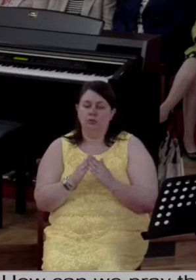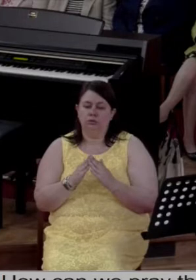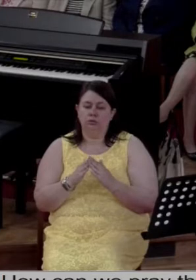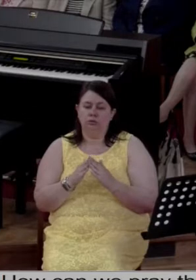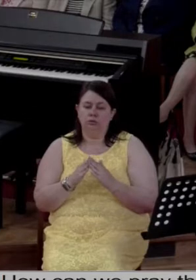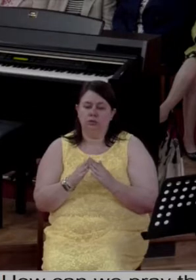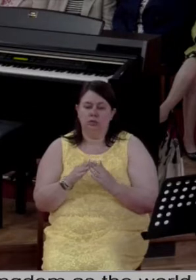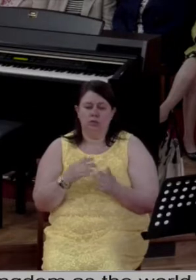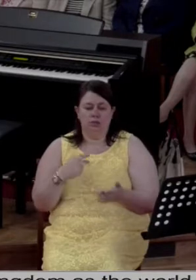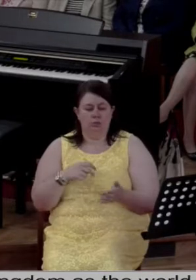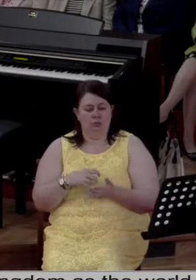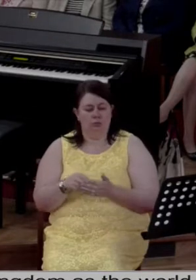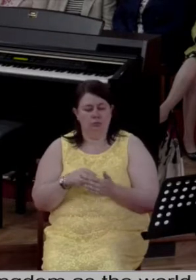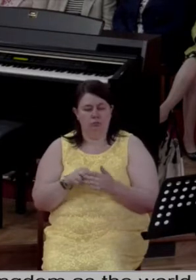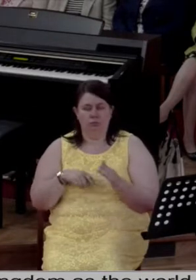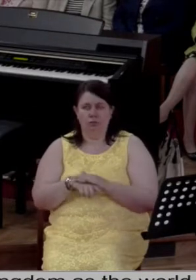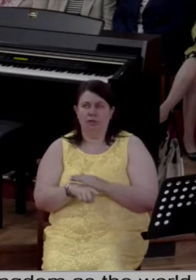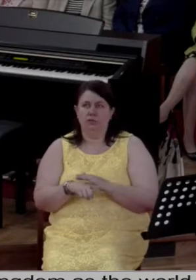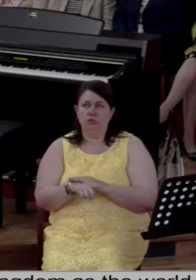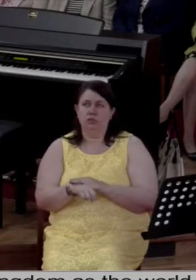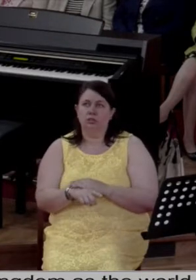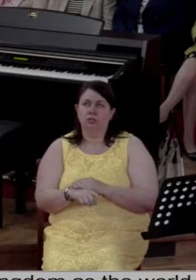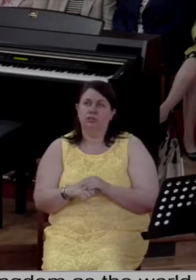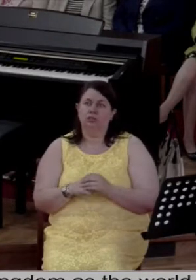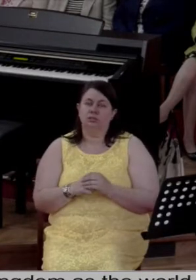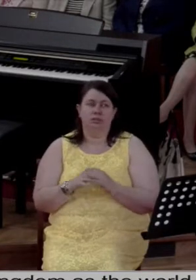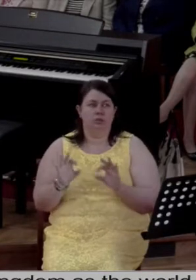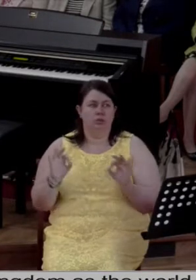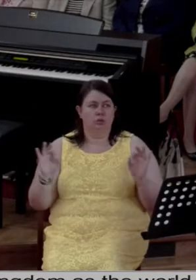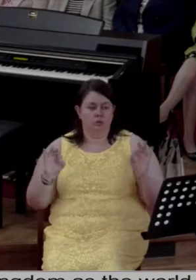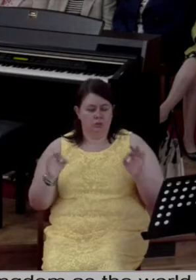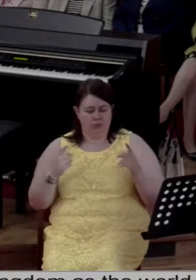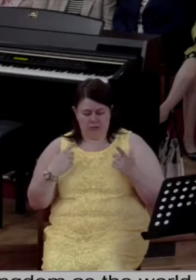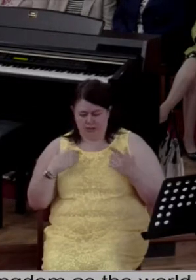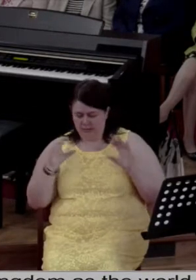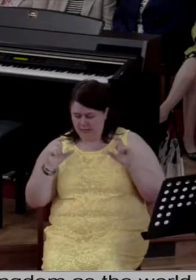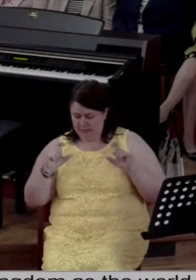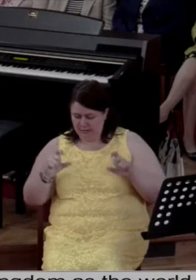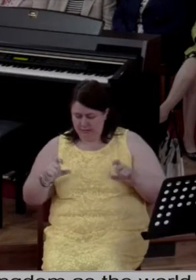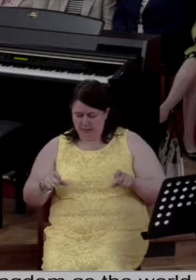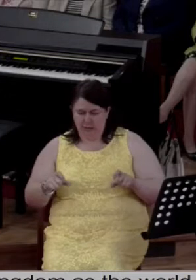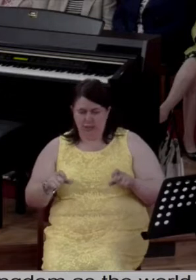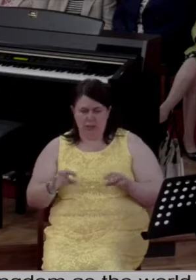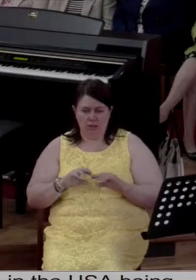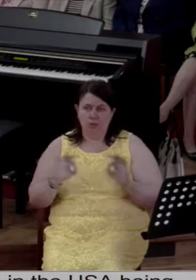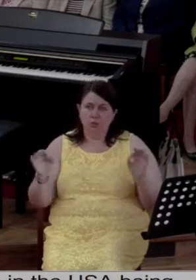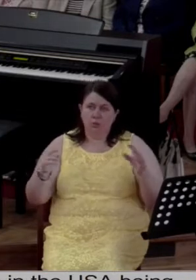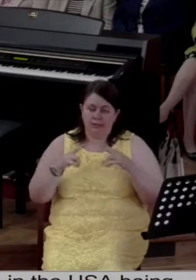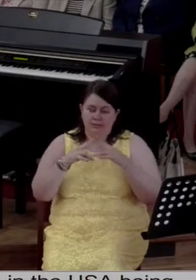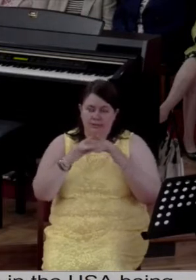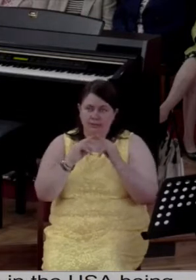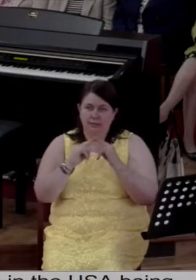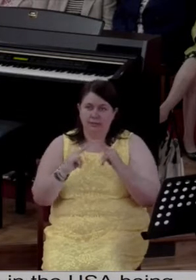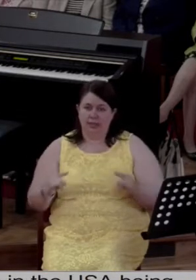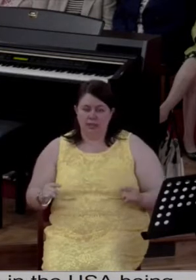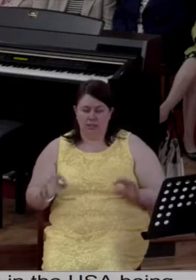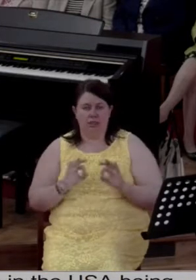and wandering the earth, having nowhere to lay their head, hardly a tent to put over